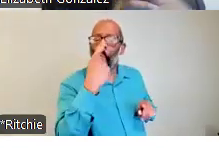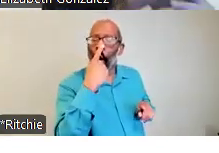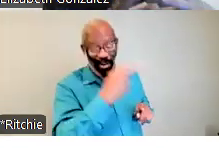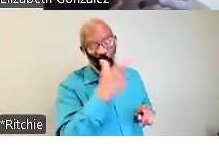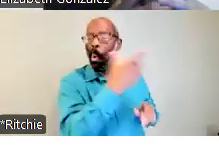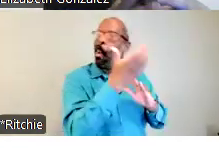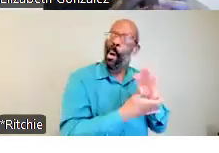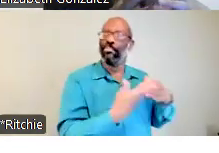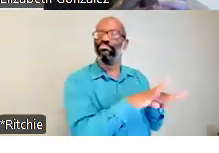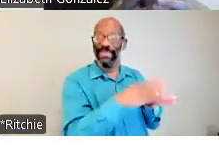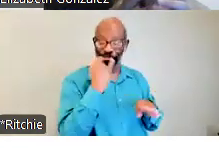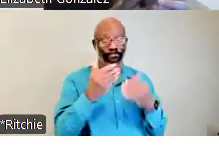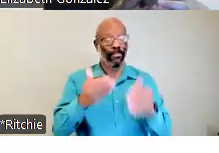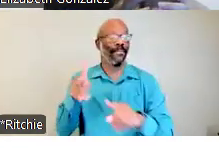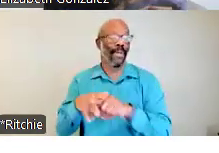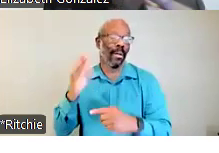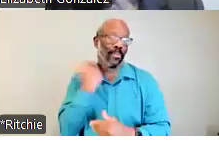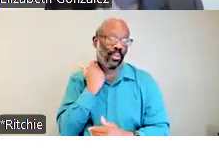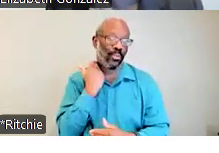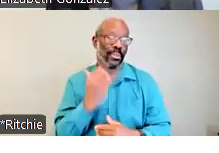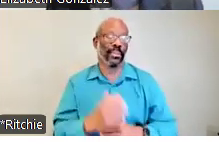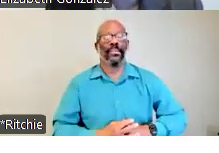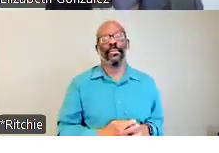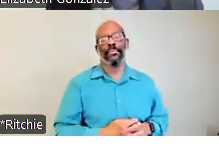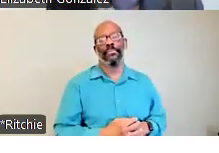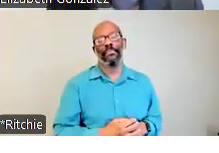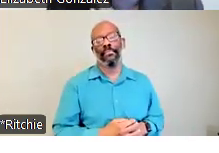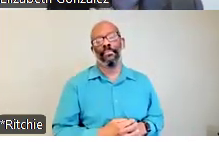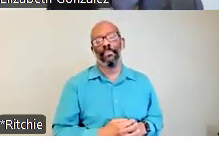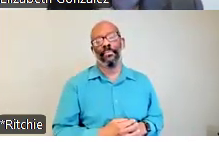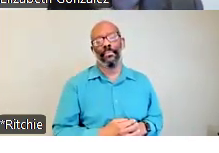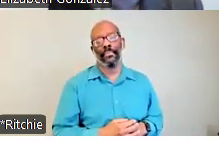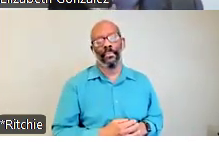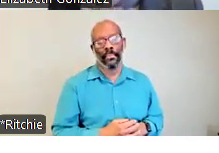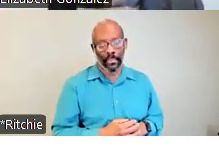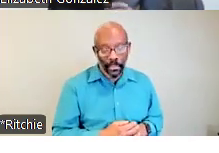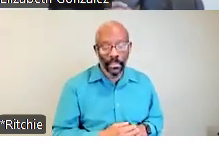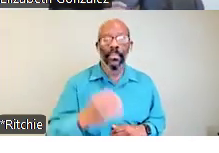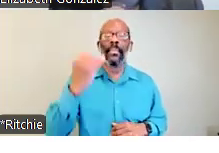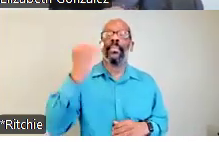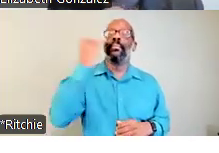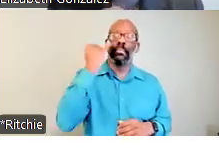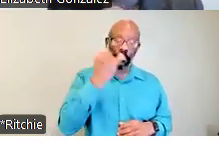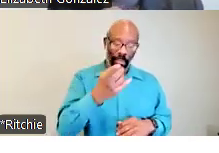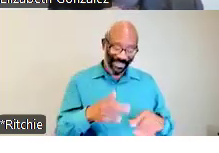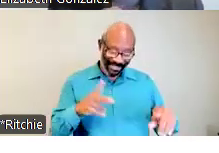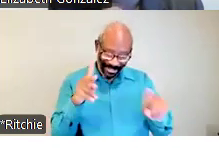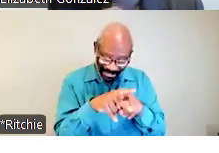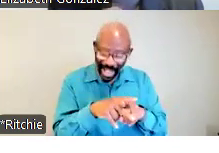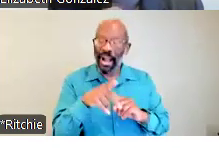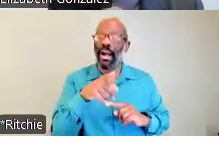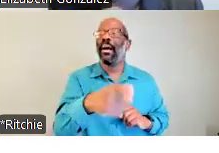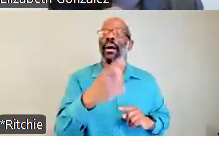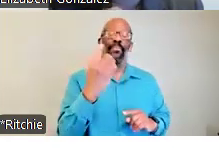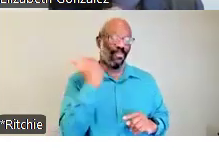The bankruptcy filing will be added onto your credit report, and it will be on your credit